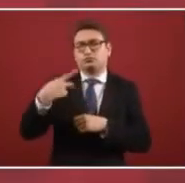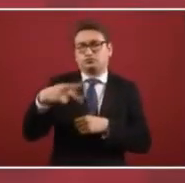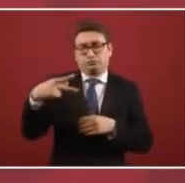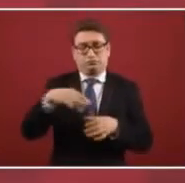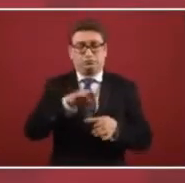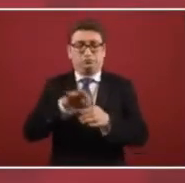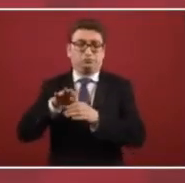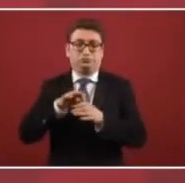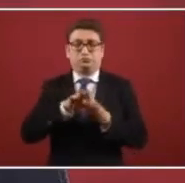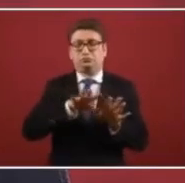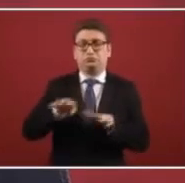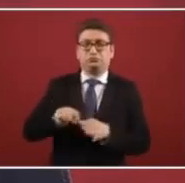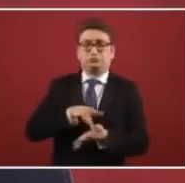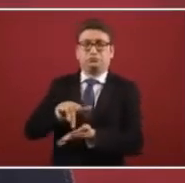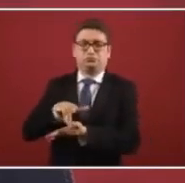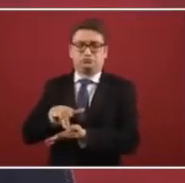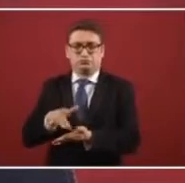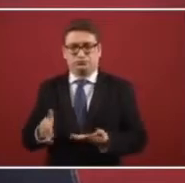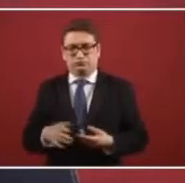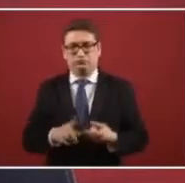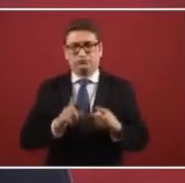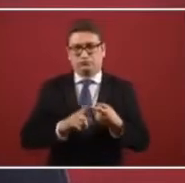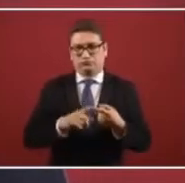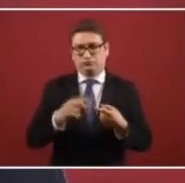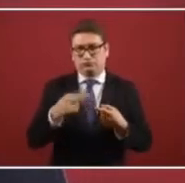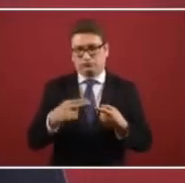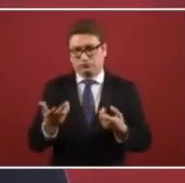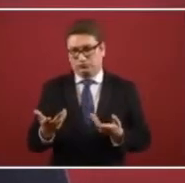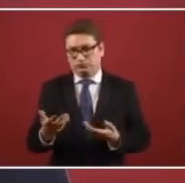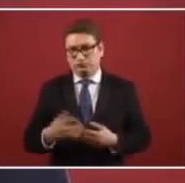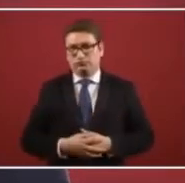uses. Solidarity.